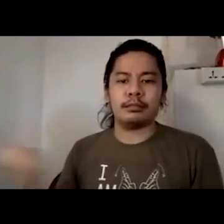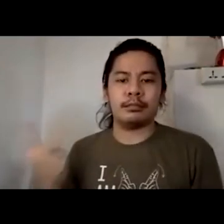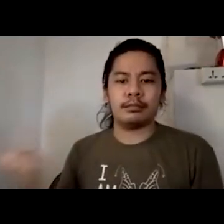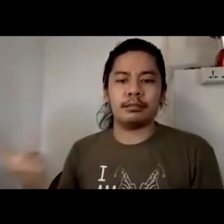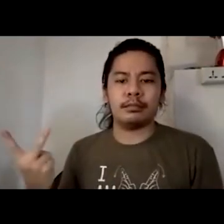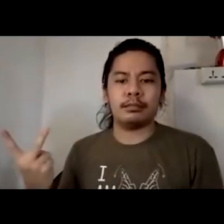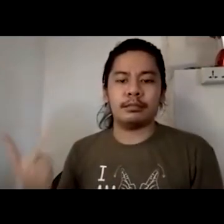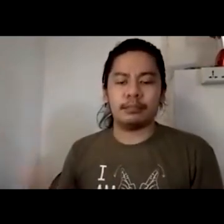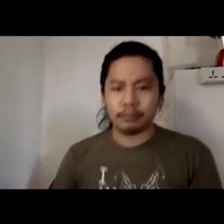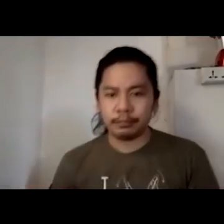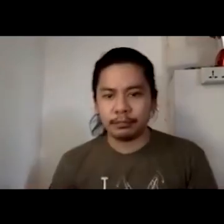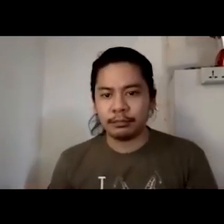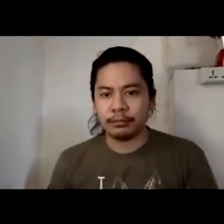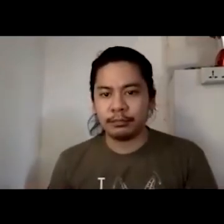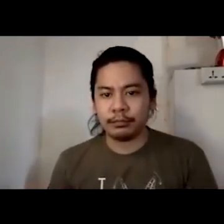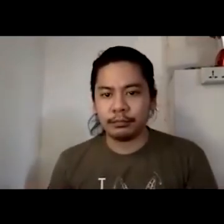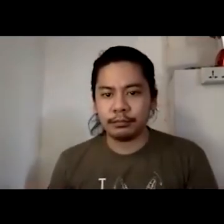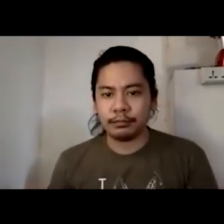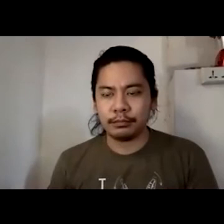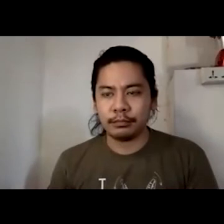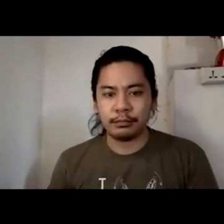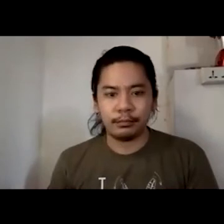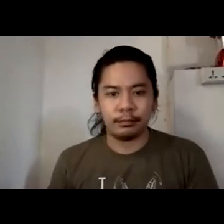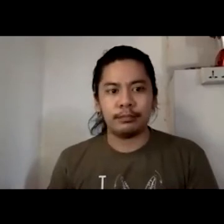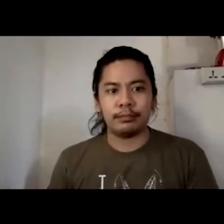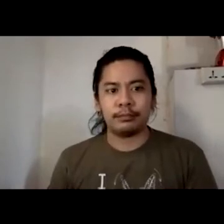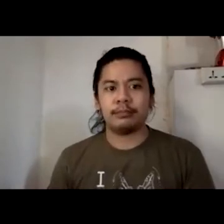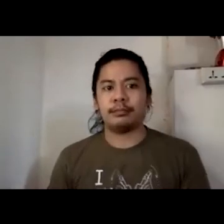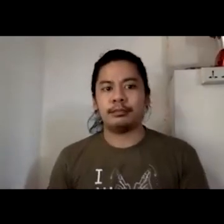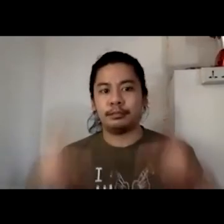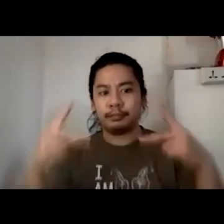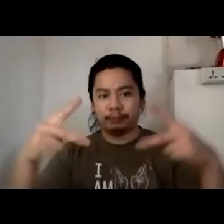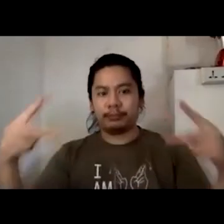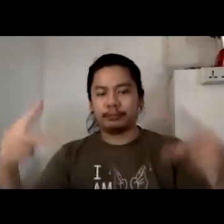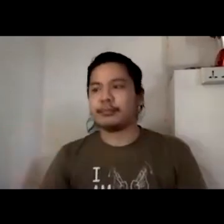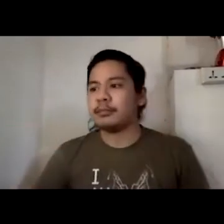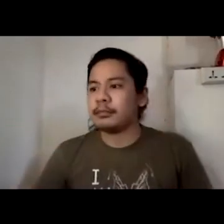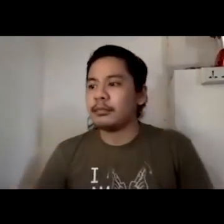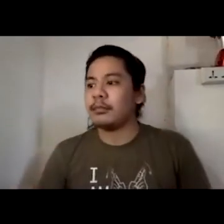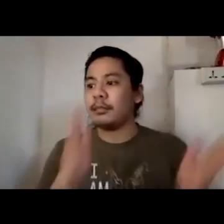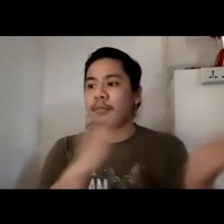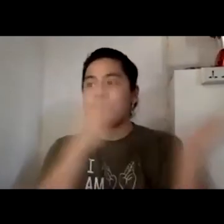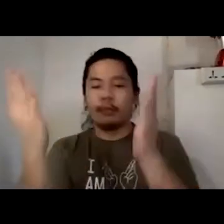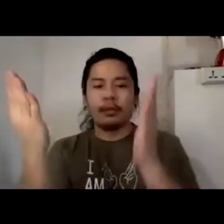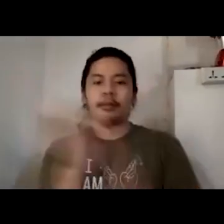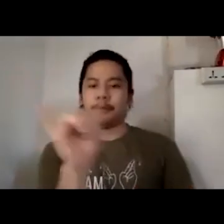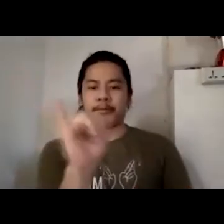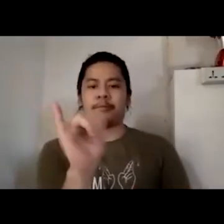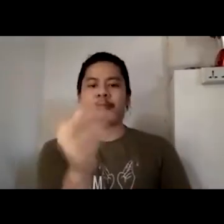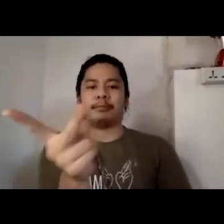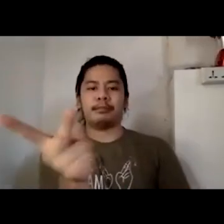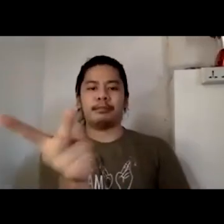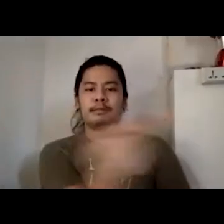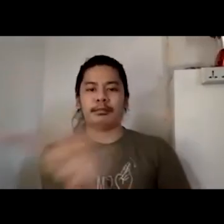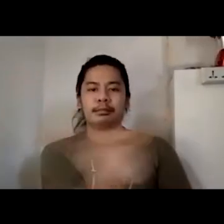So we'll add a Yeah. double arrow on that one. Double arrow, okay.